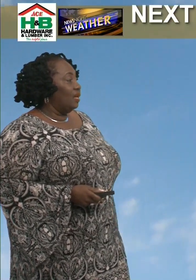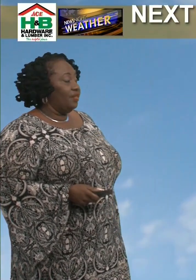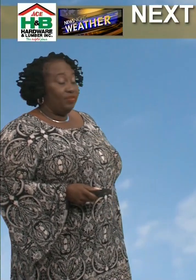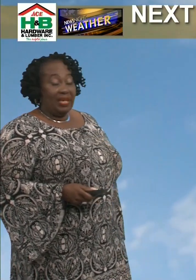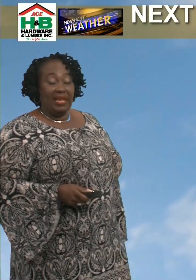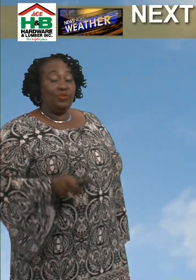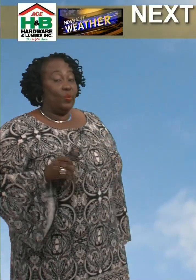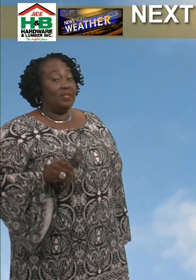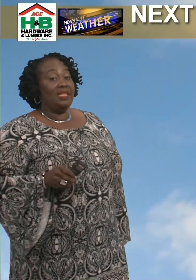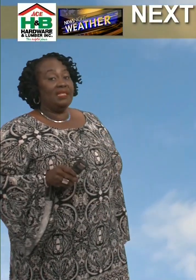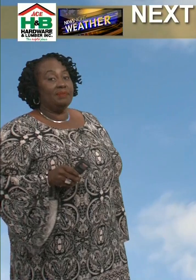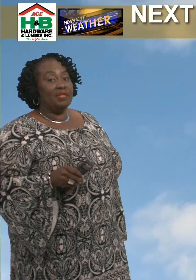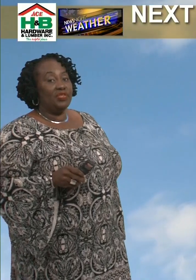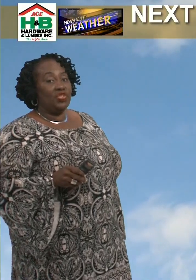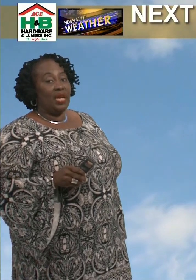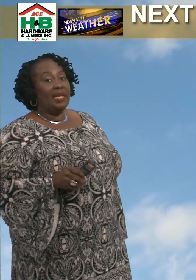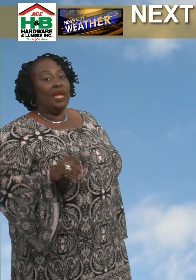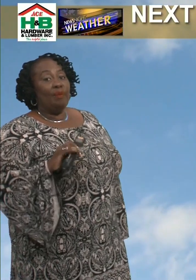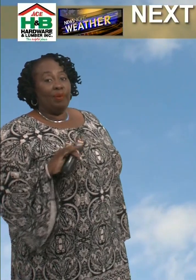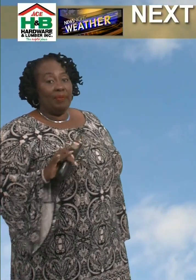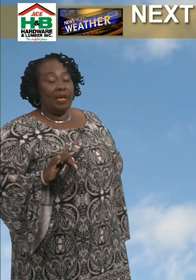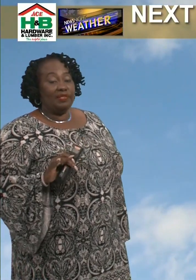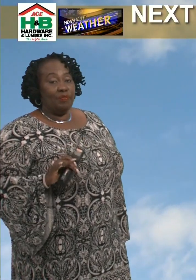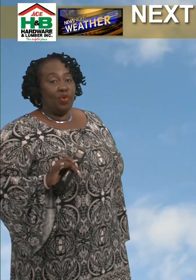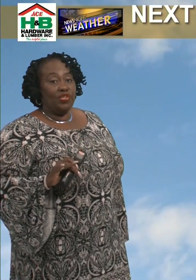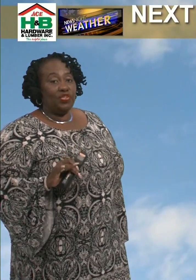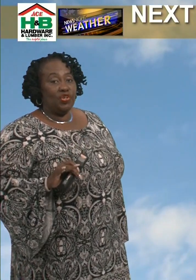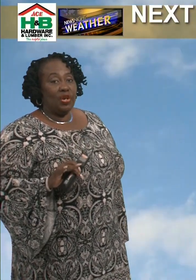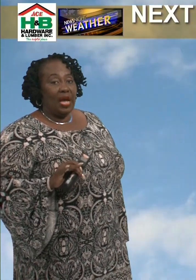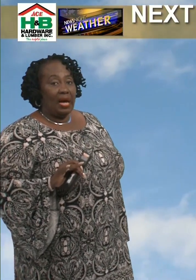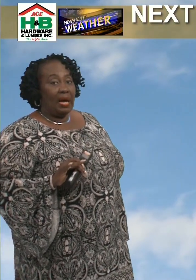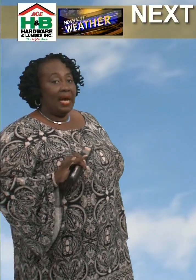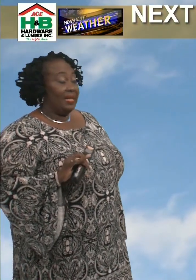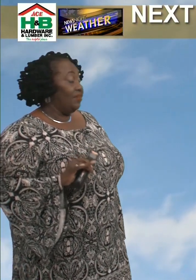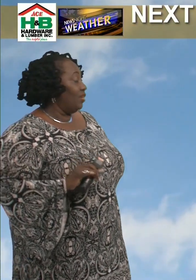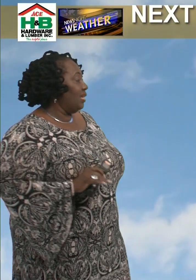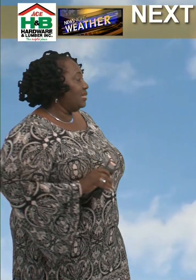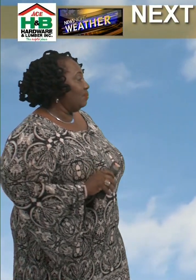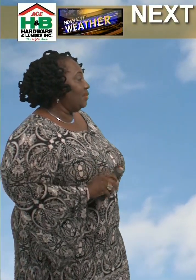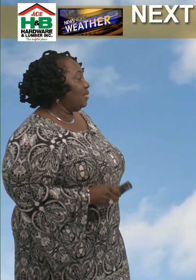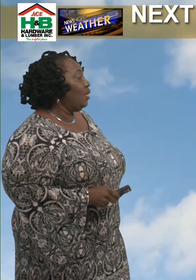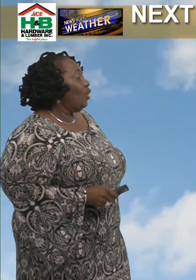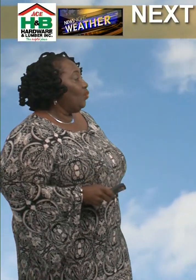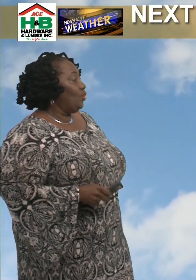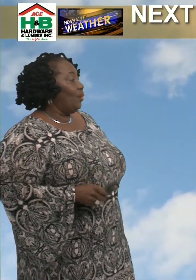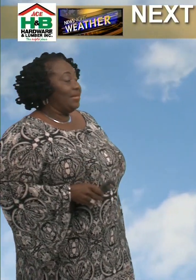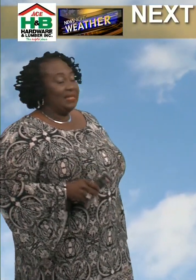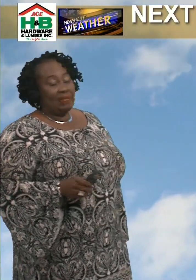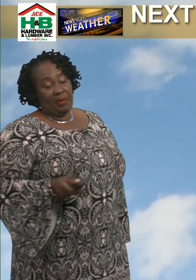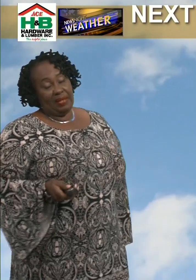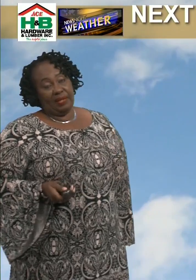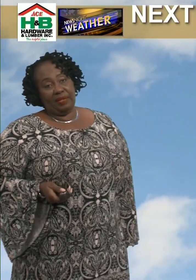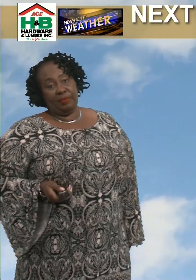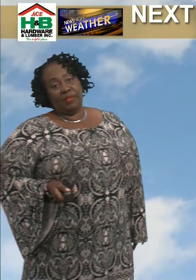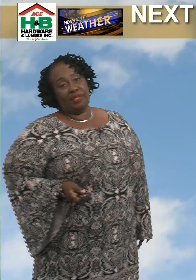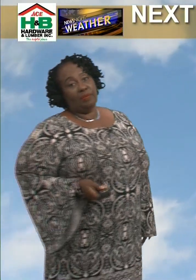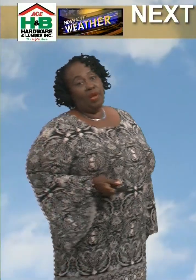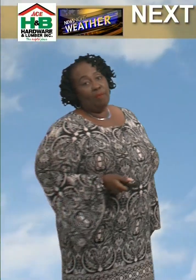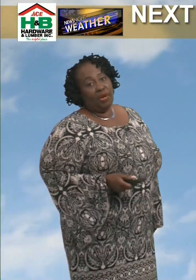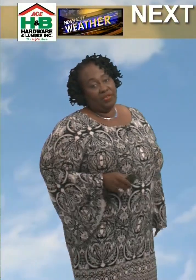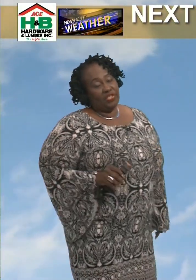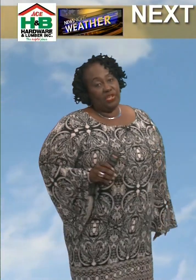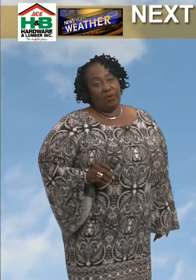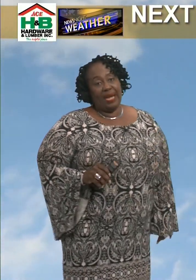next 3 days, we will see some sunshine, but because of moisture and lingering instability, we do anticipate that there will be